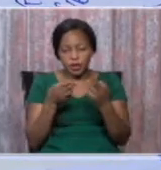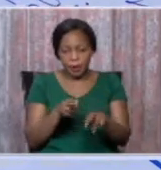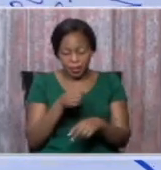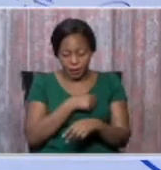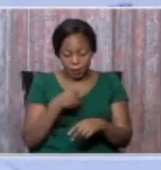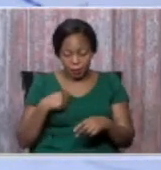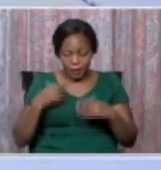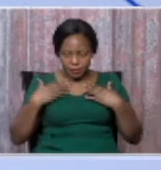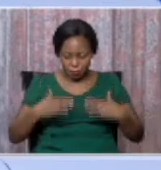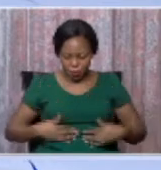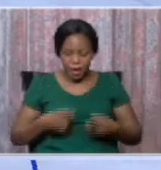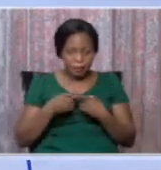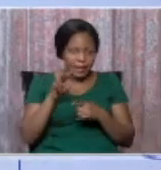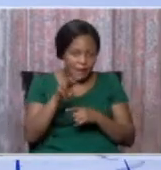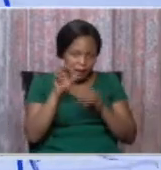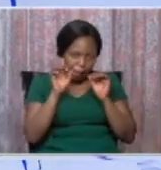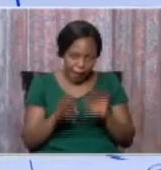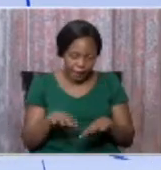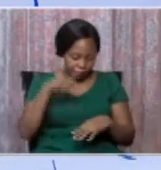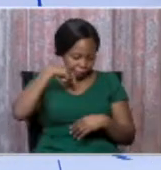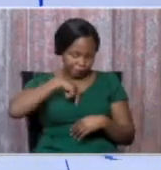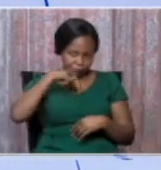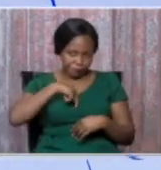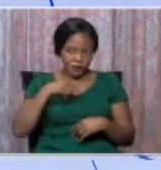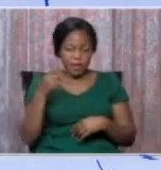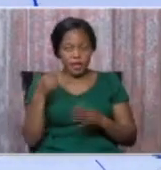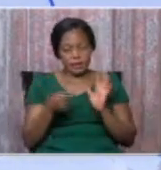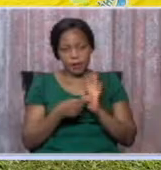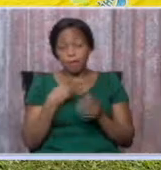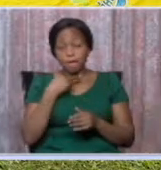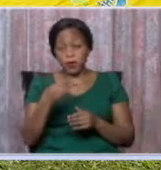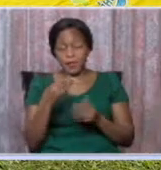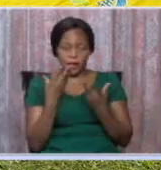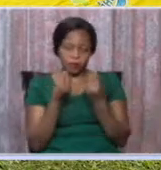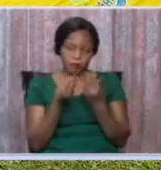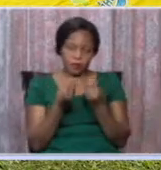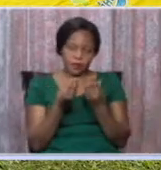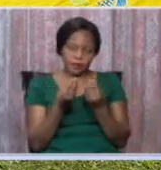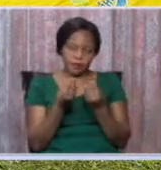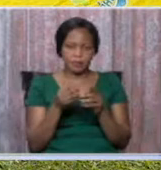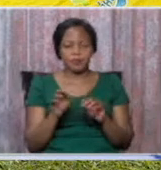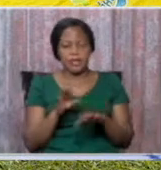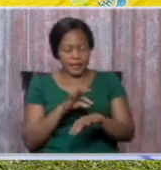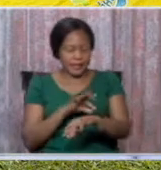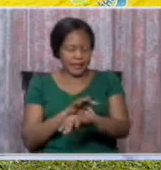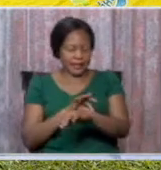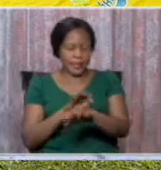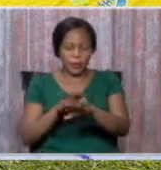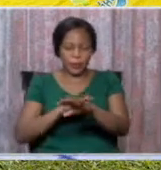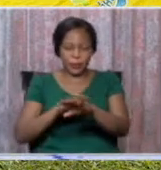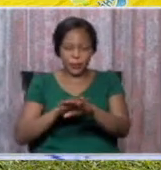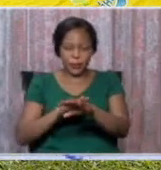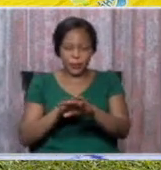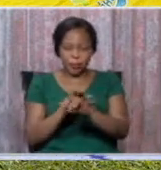also menstruation. Thank you. Wow, well done. Give her a big clap.